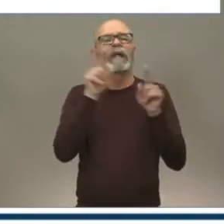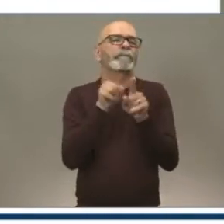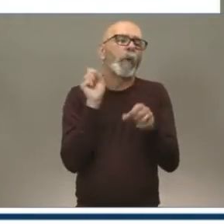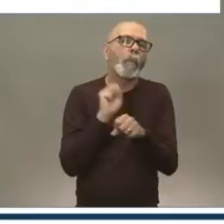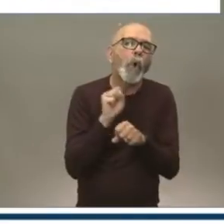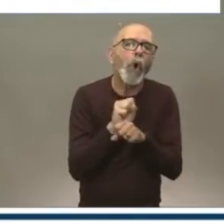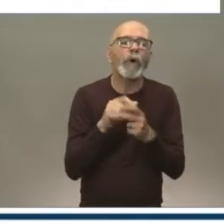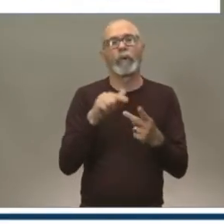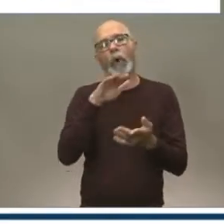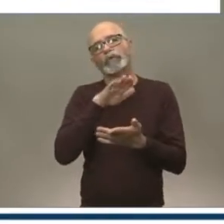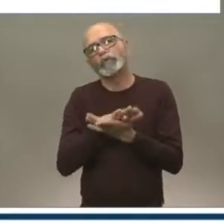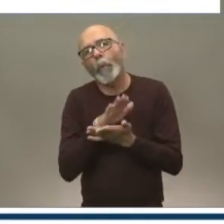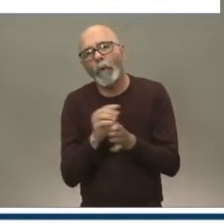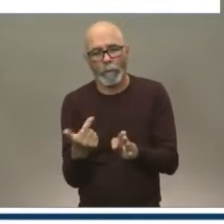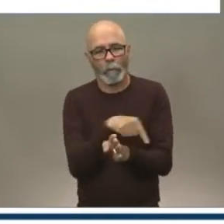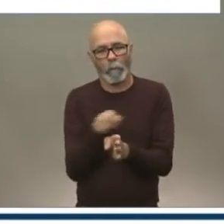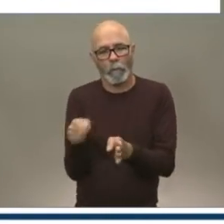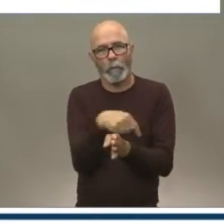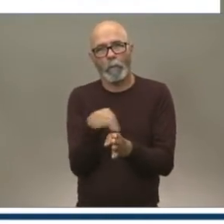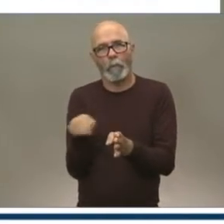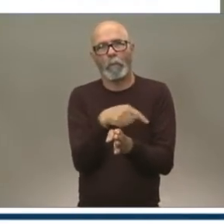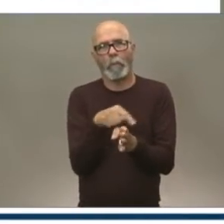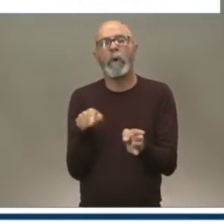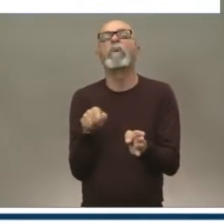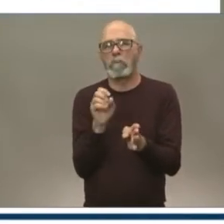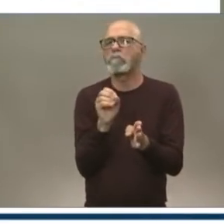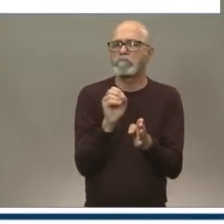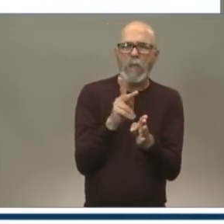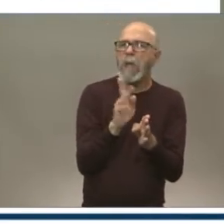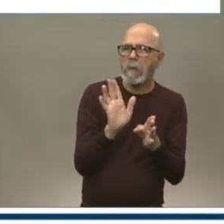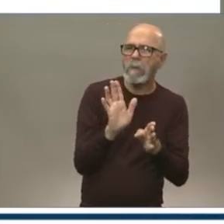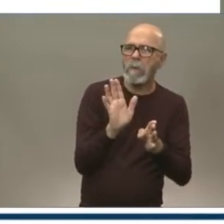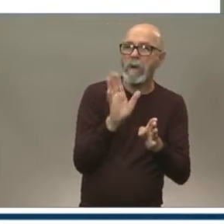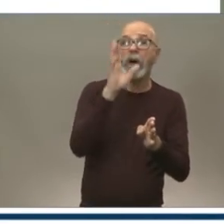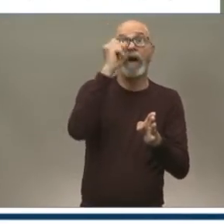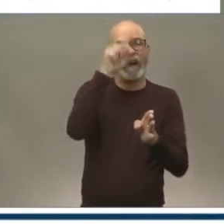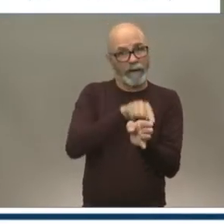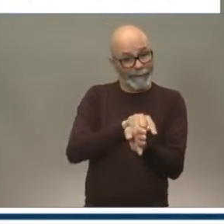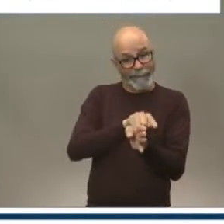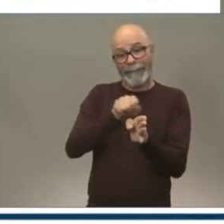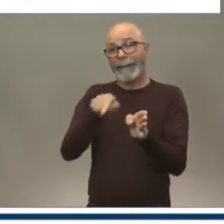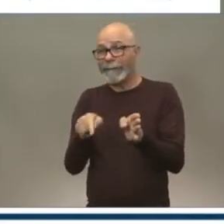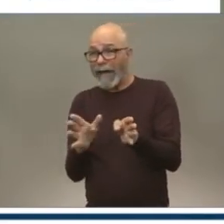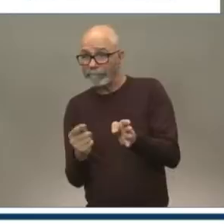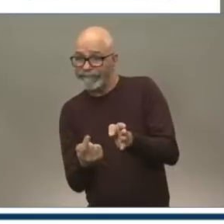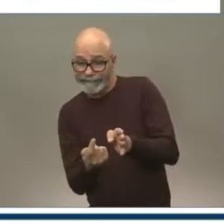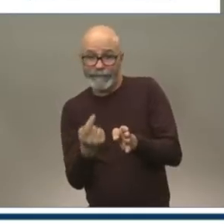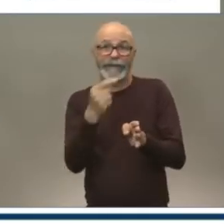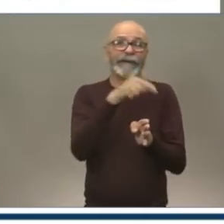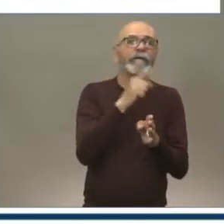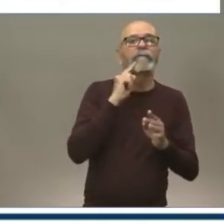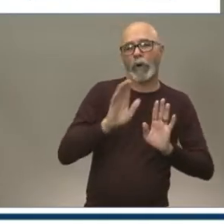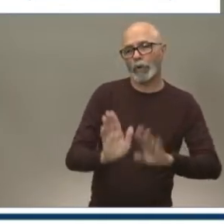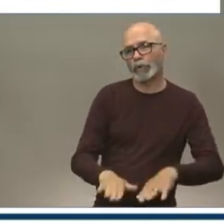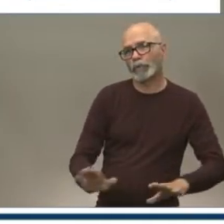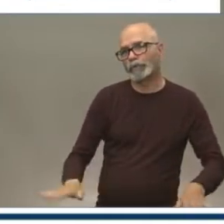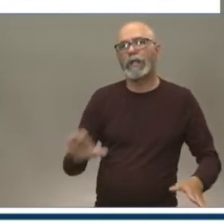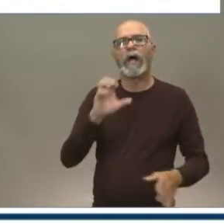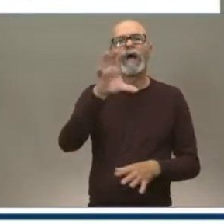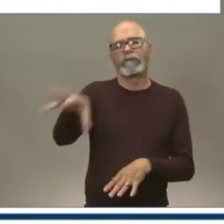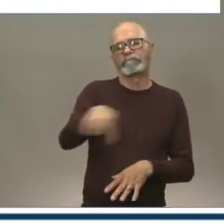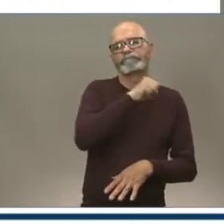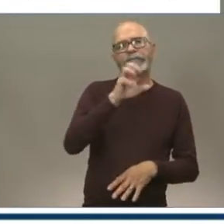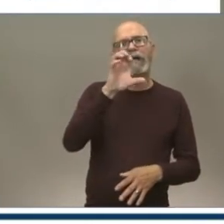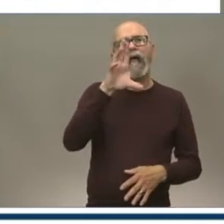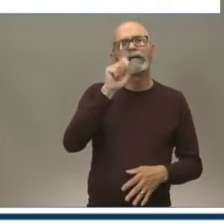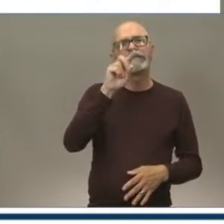in the past are now in place again. So this includes crossing the border for child custody, for school,